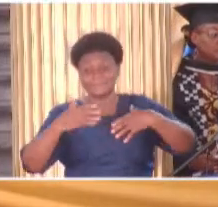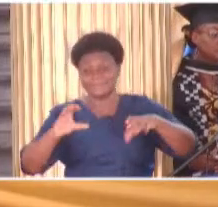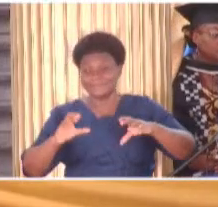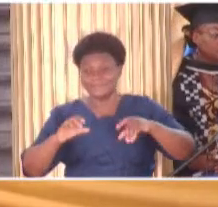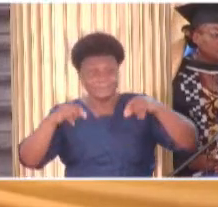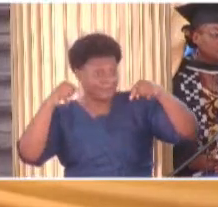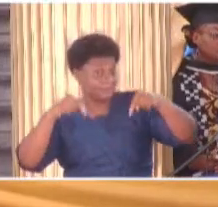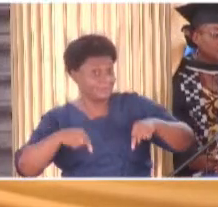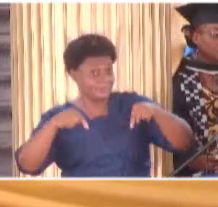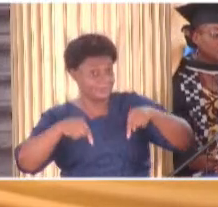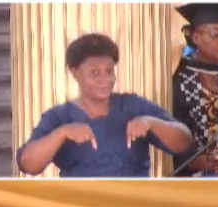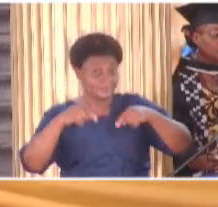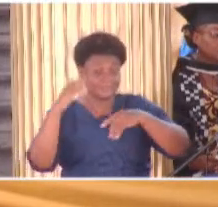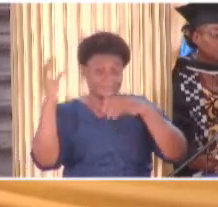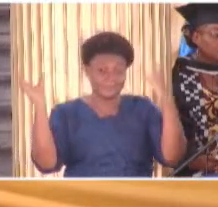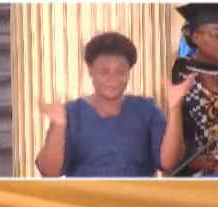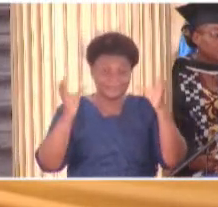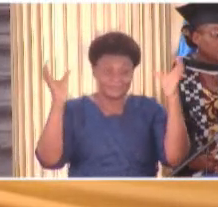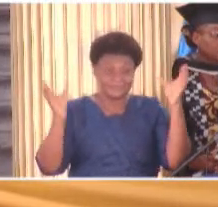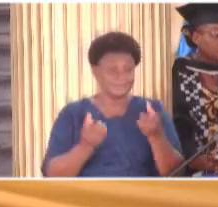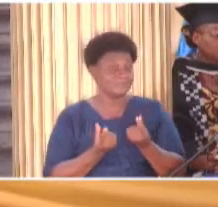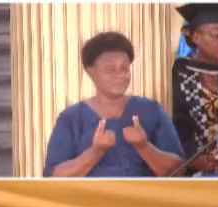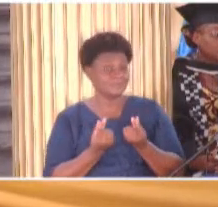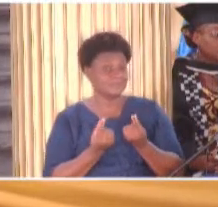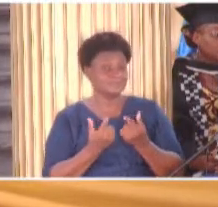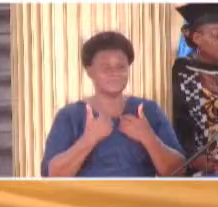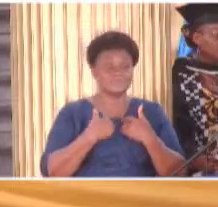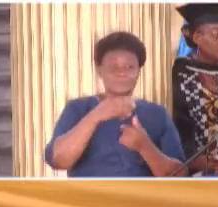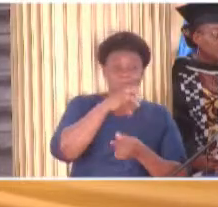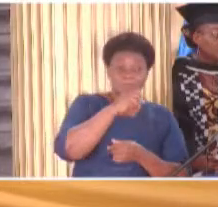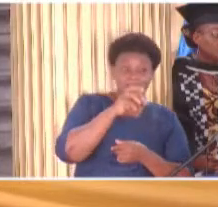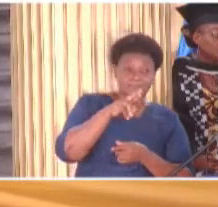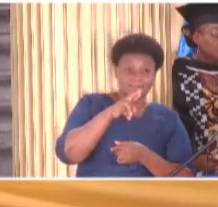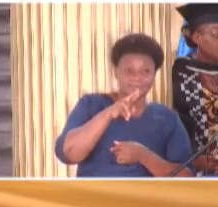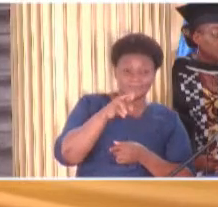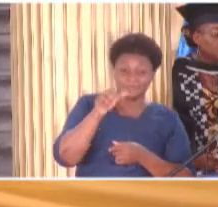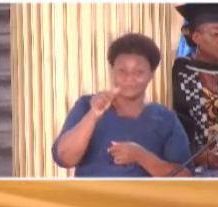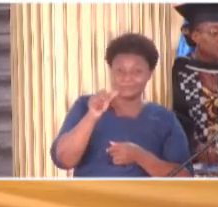today's ceremony, we have Mr. Victor Asa.